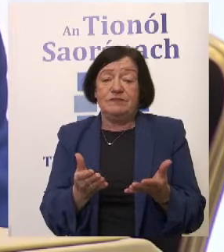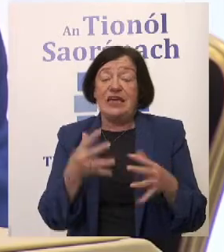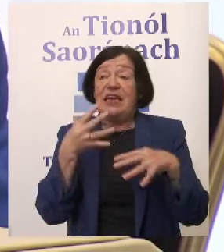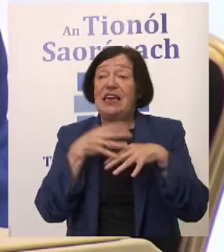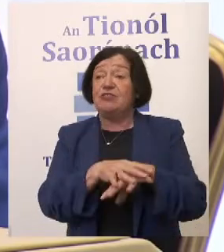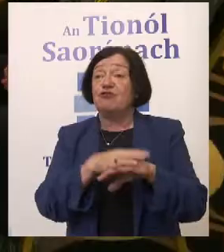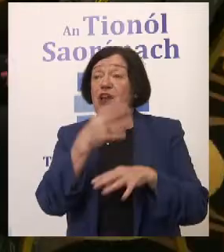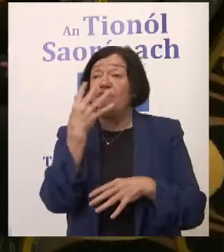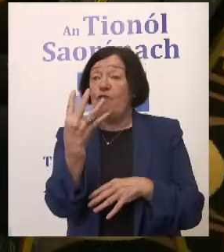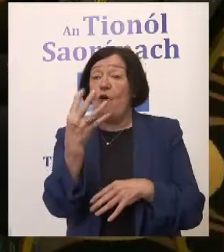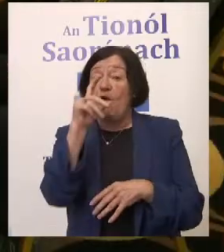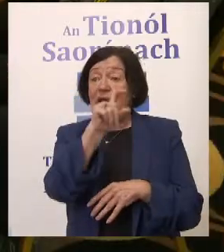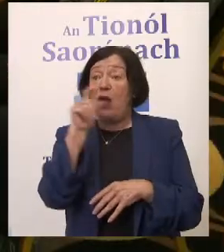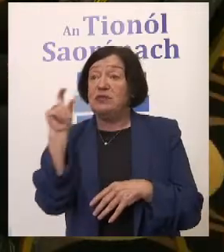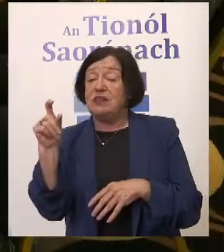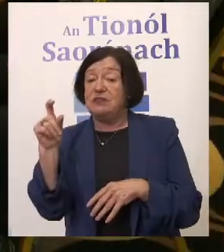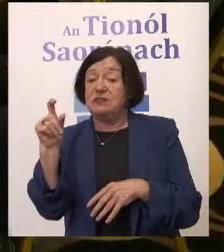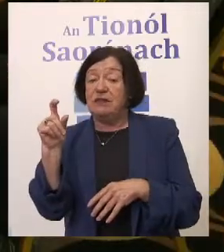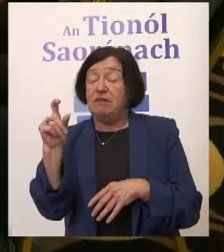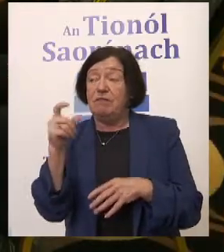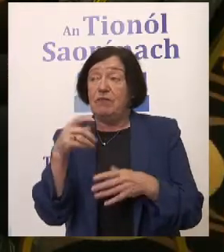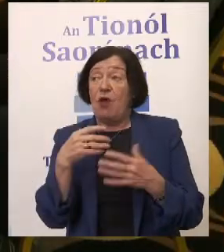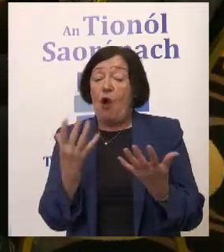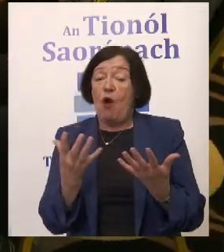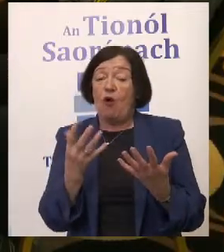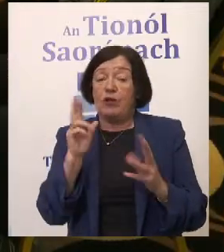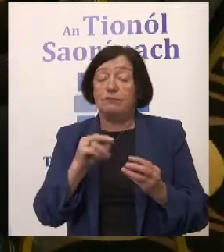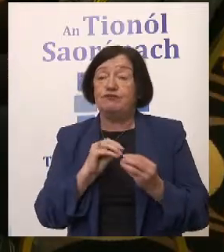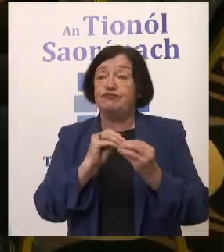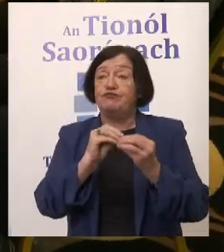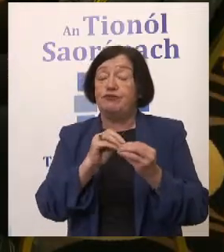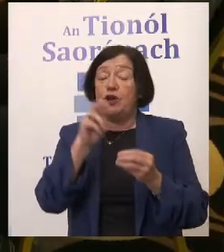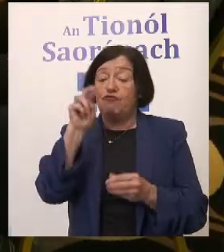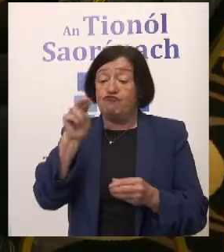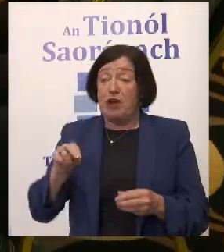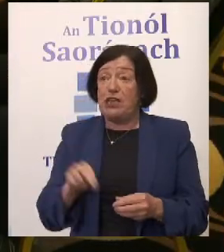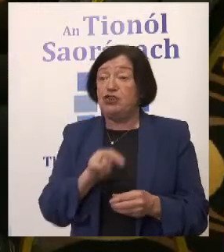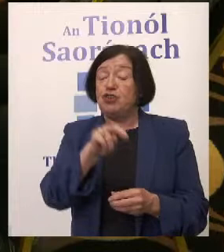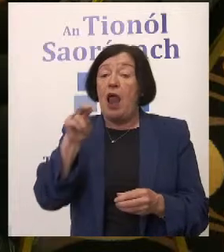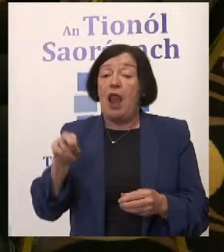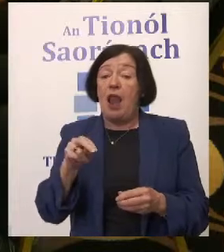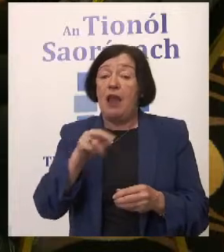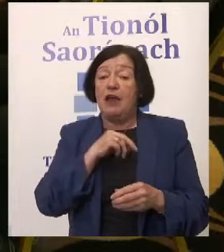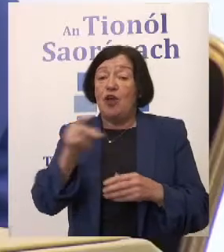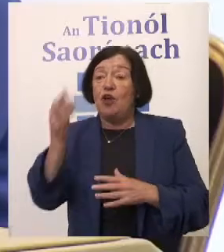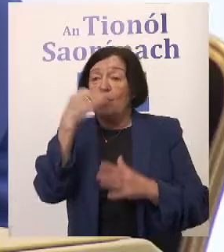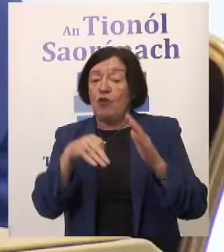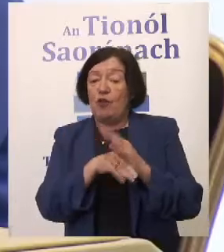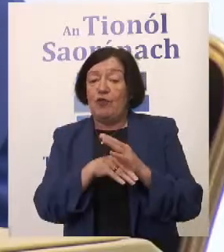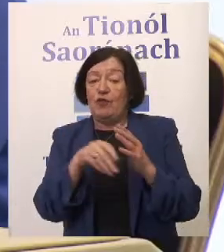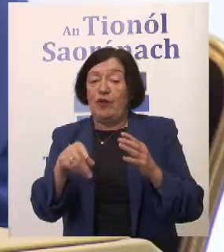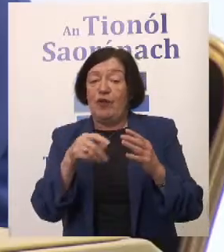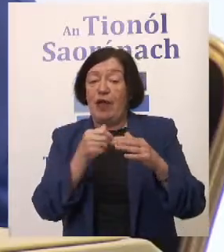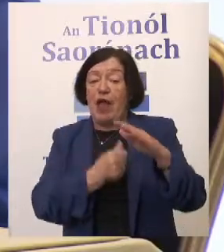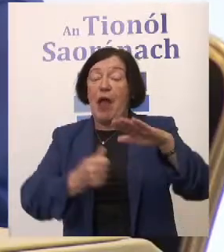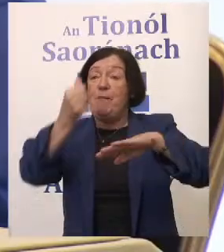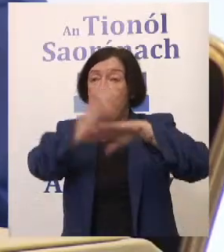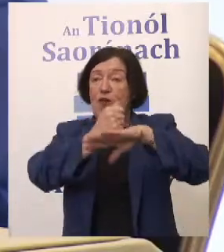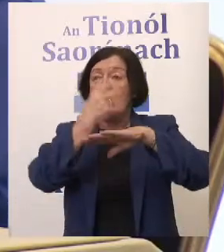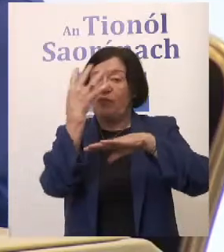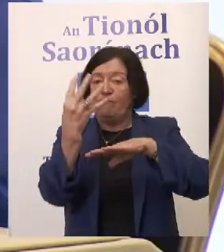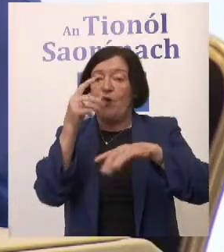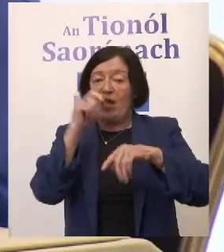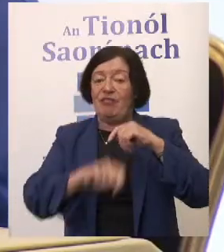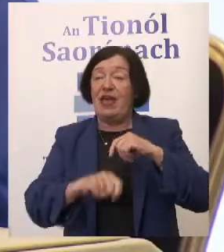integrate the 4 local authorities, or you could create a regional tier of governance above the 4 local authorities and then put the